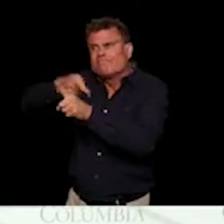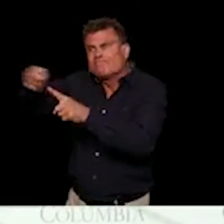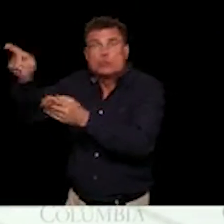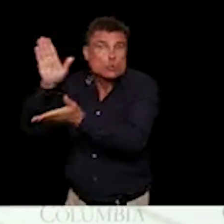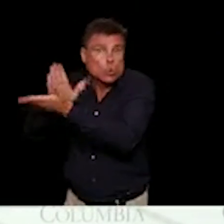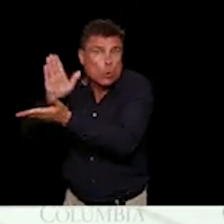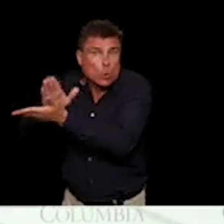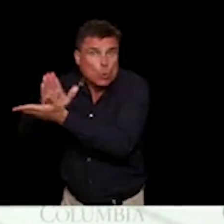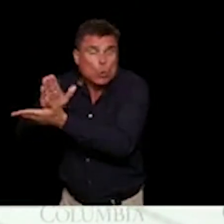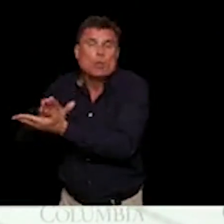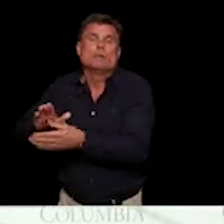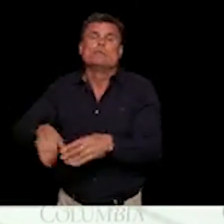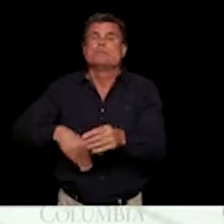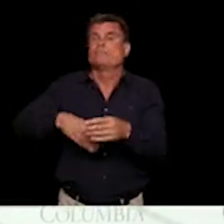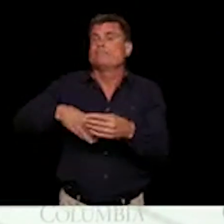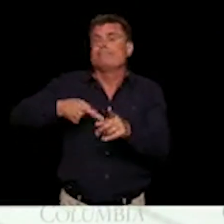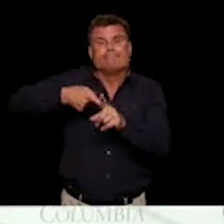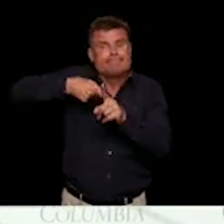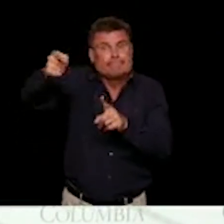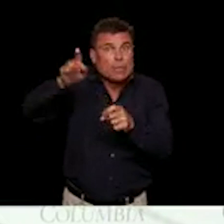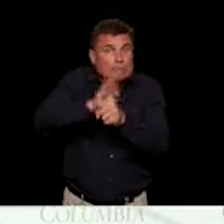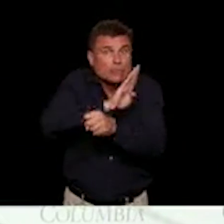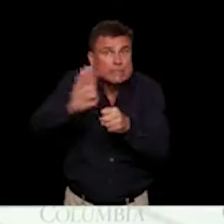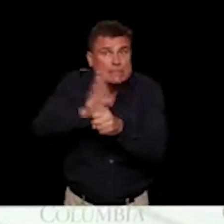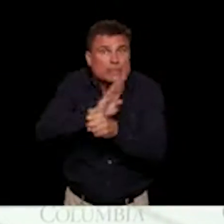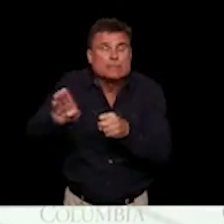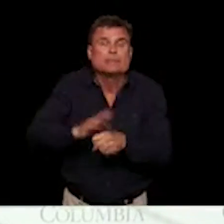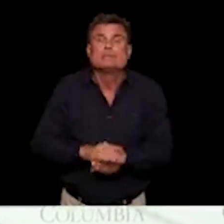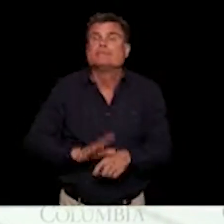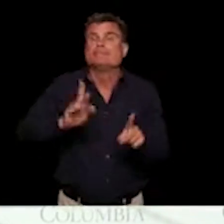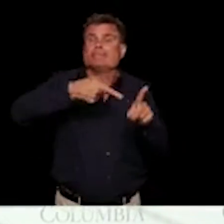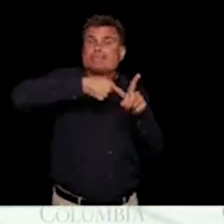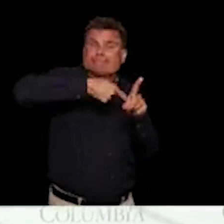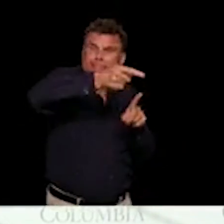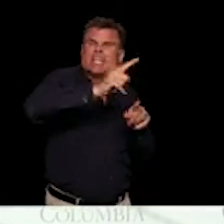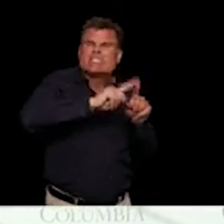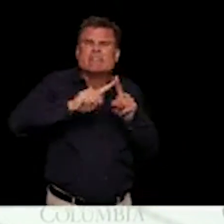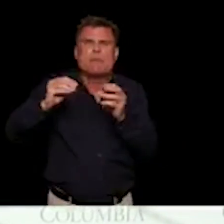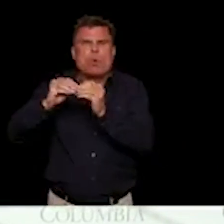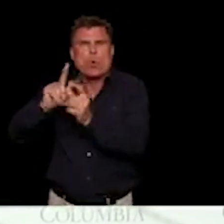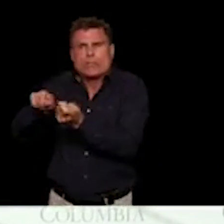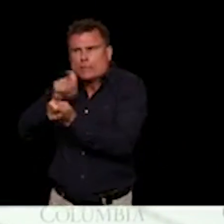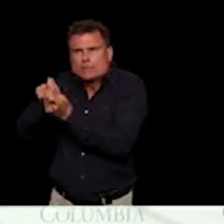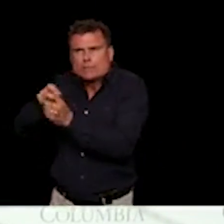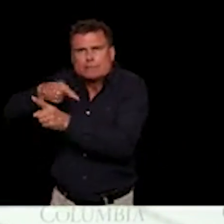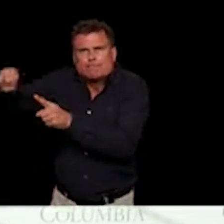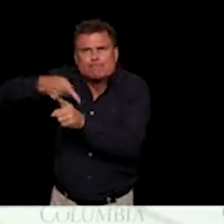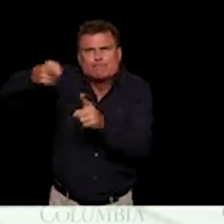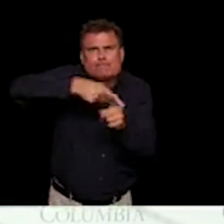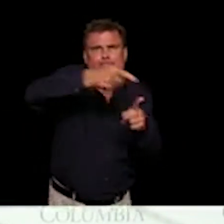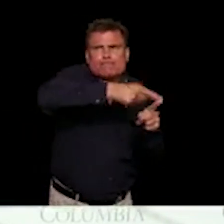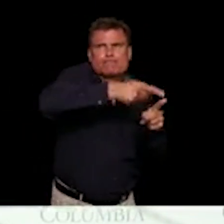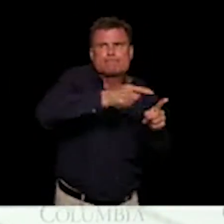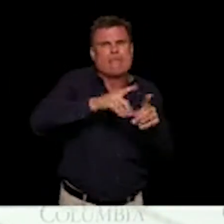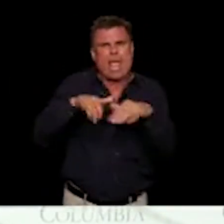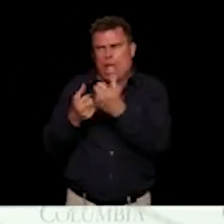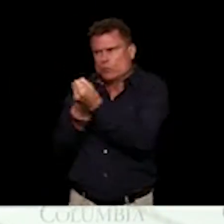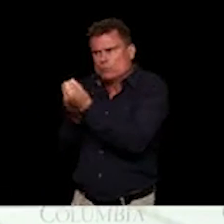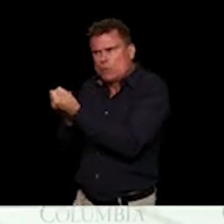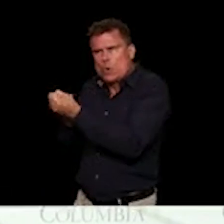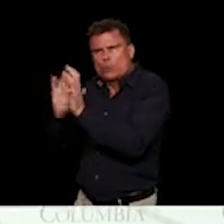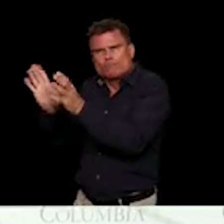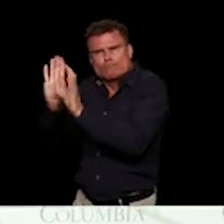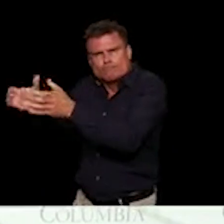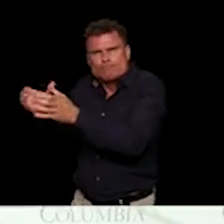business. The guidelines are actually simple, but when you are applying it to your place of work,